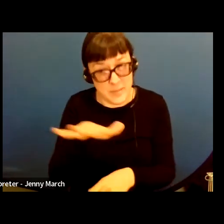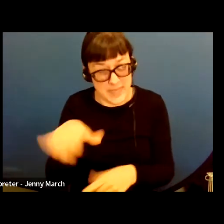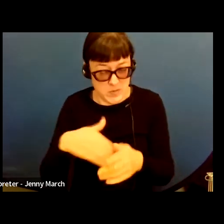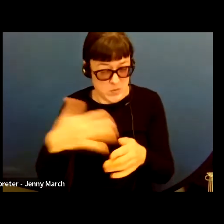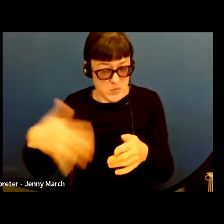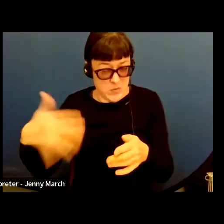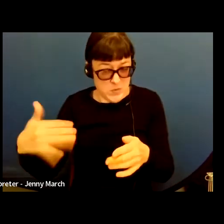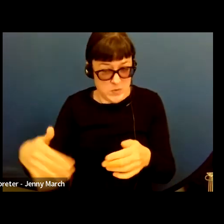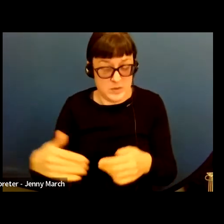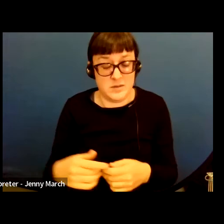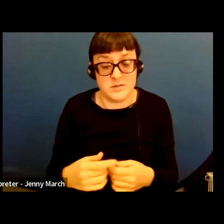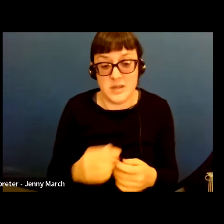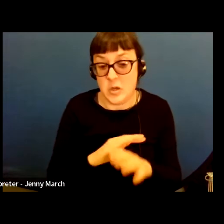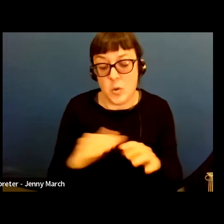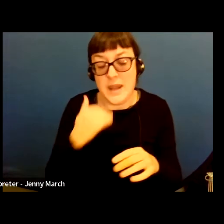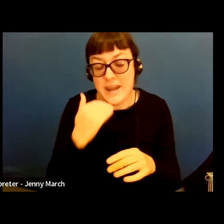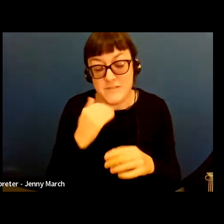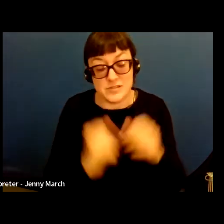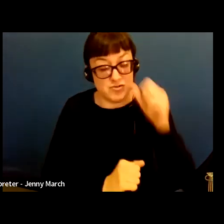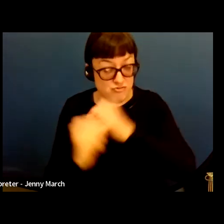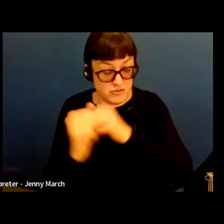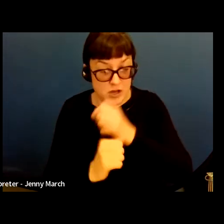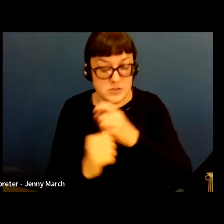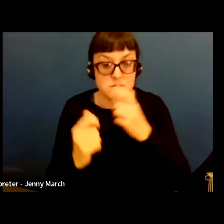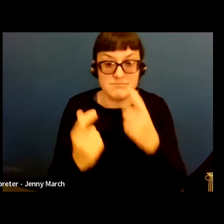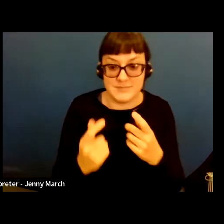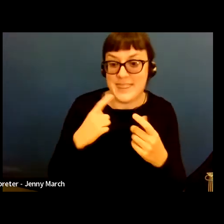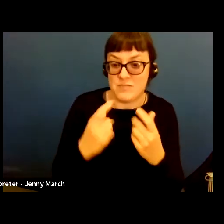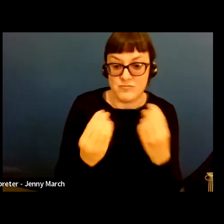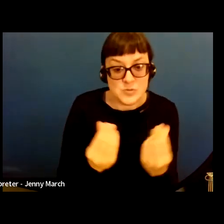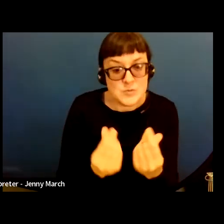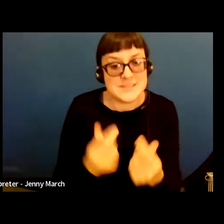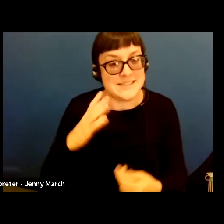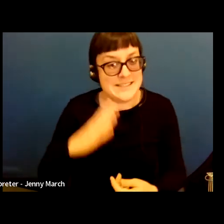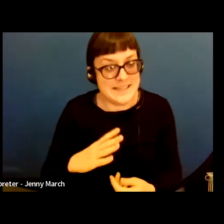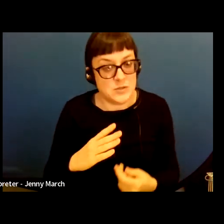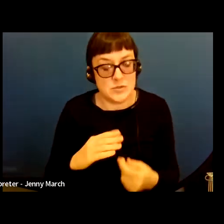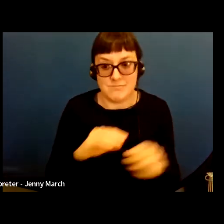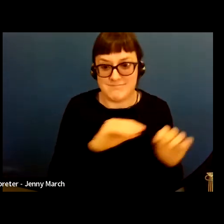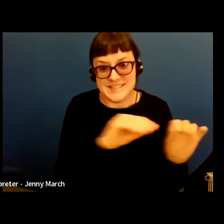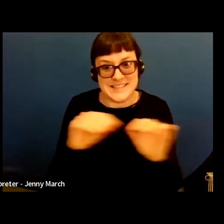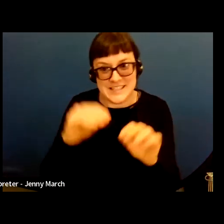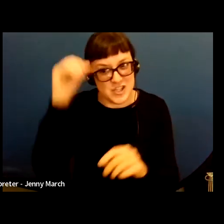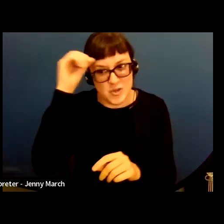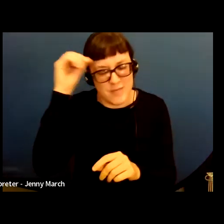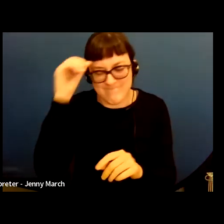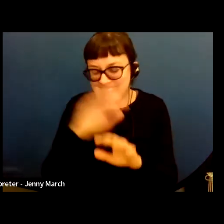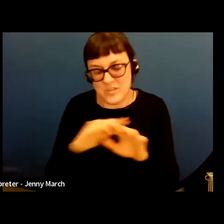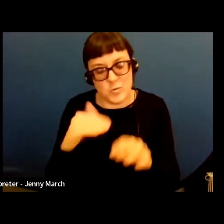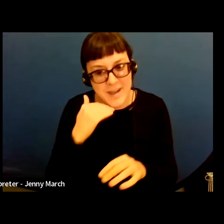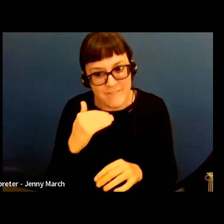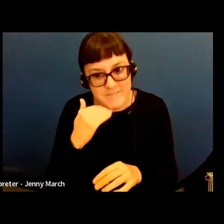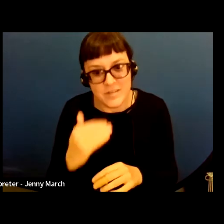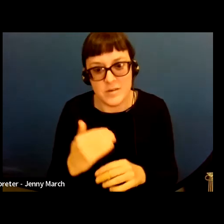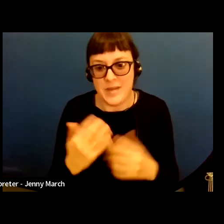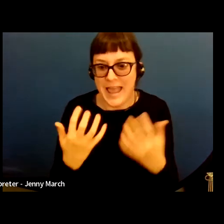of appropriate infrastructure in many settings, teacher knowledge around inclusive education, including universal design for learning and the